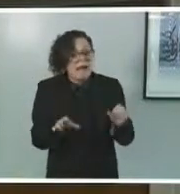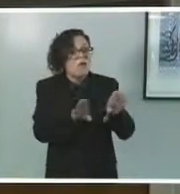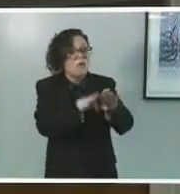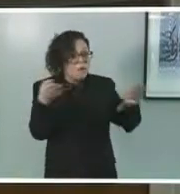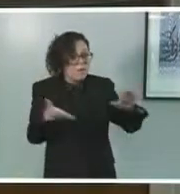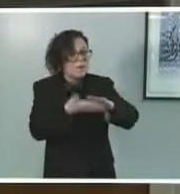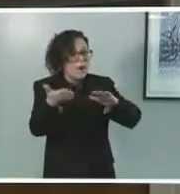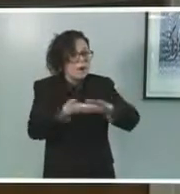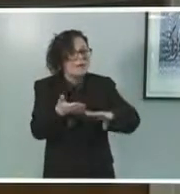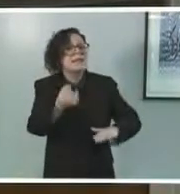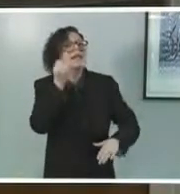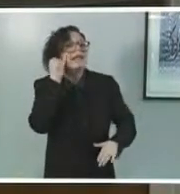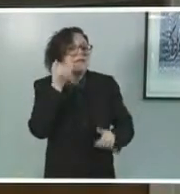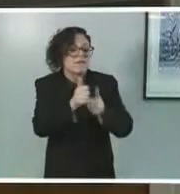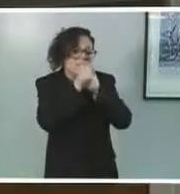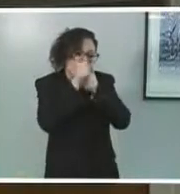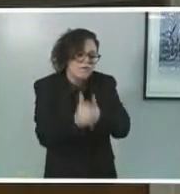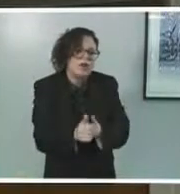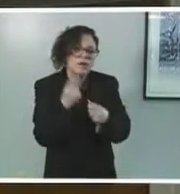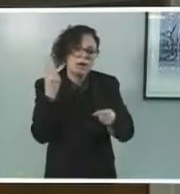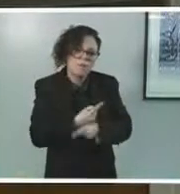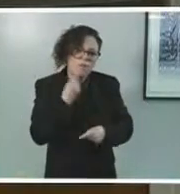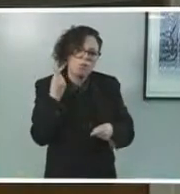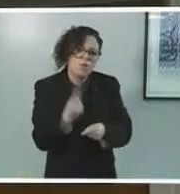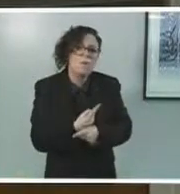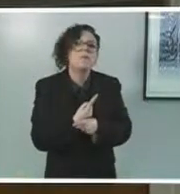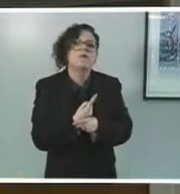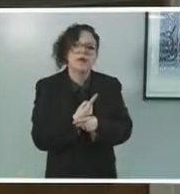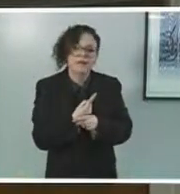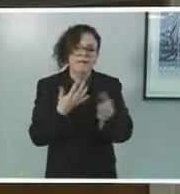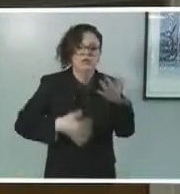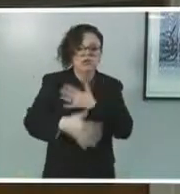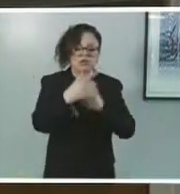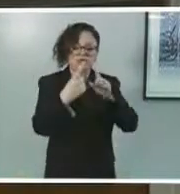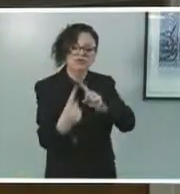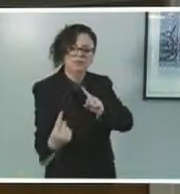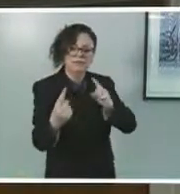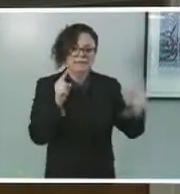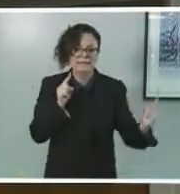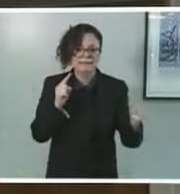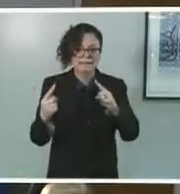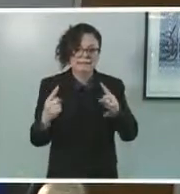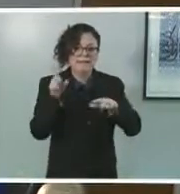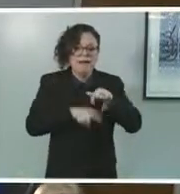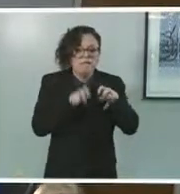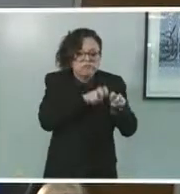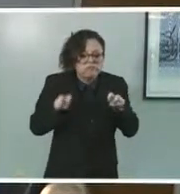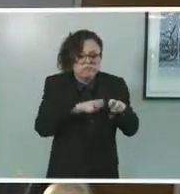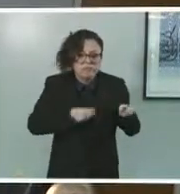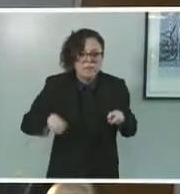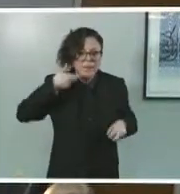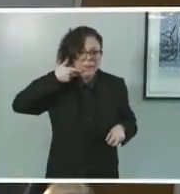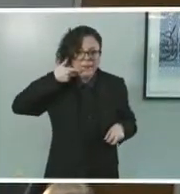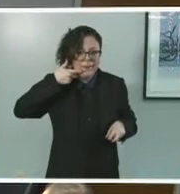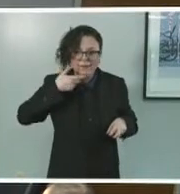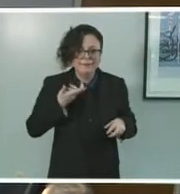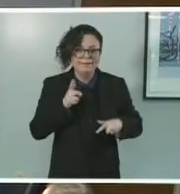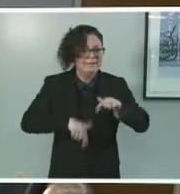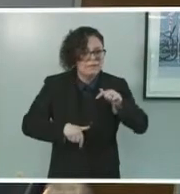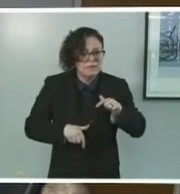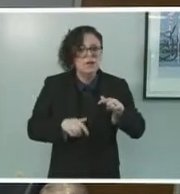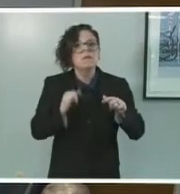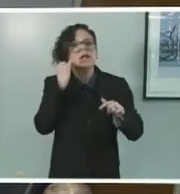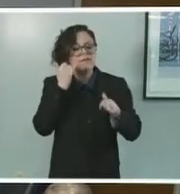are maintaining the adequate social distancing protocol, yes. Yeah, okay. Great. Thank you for saying that. So really, any of the businesses that